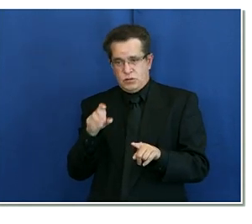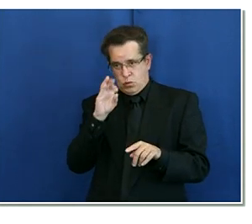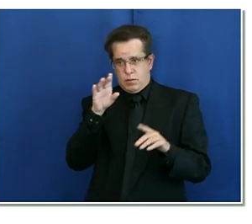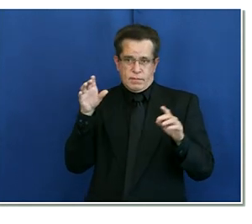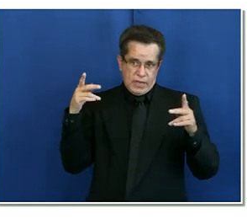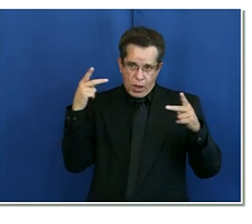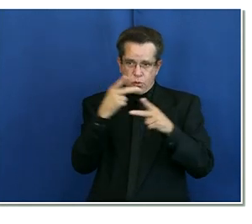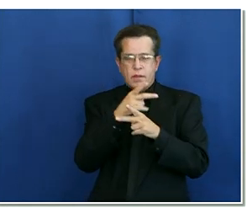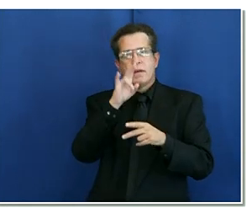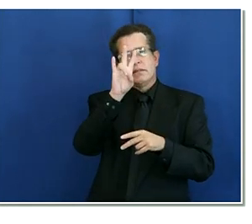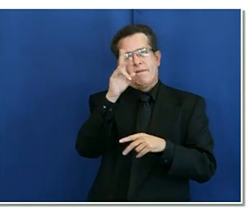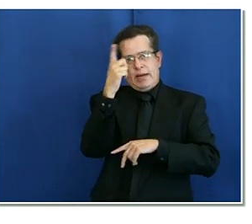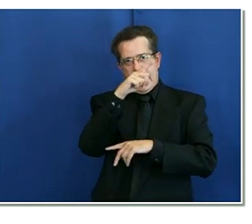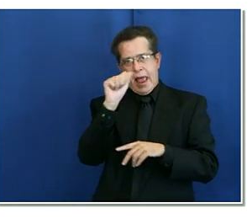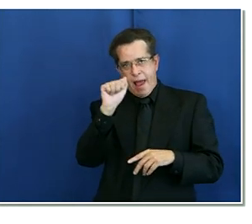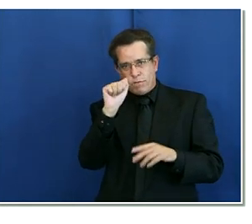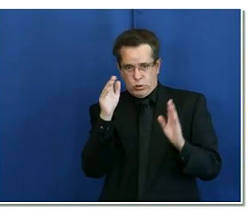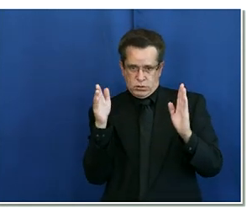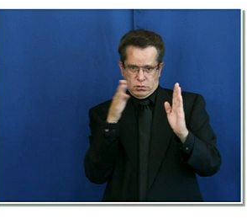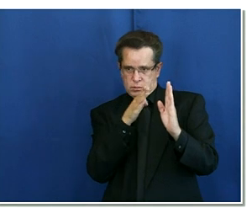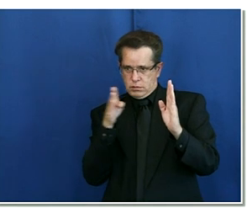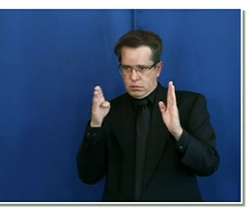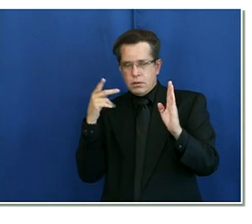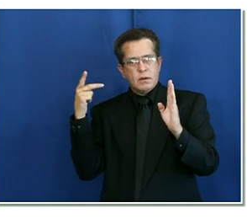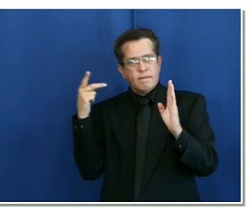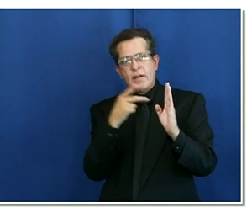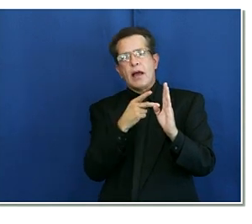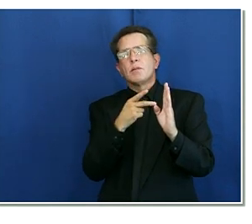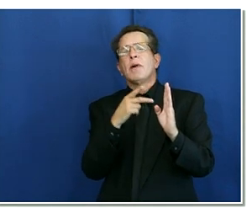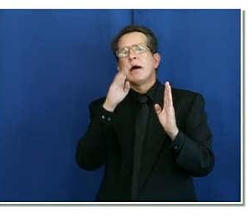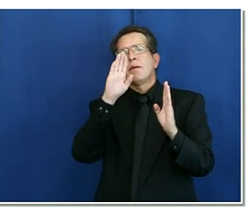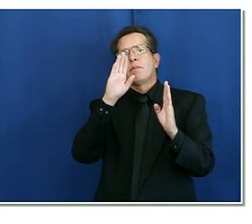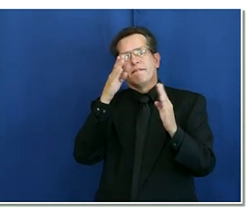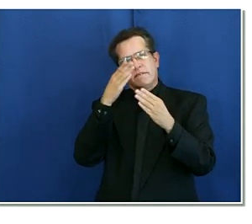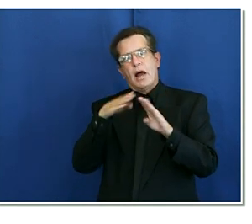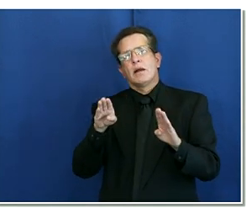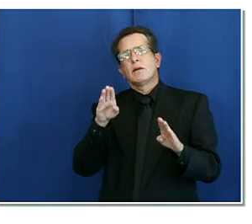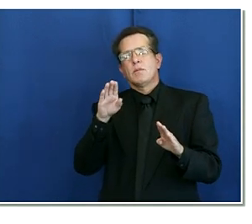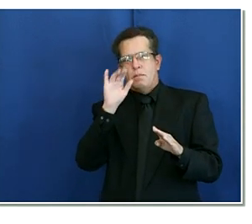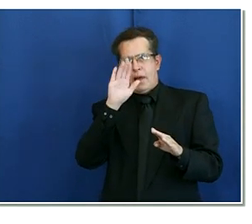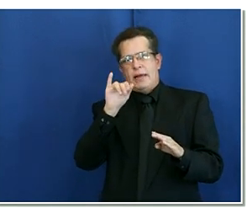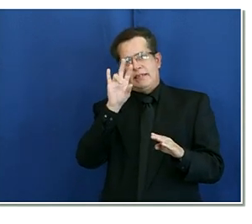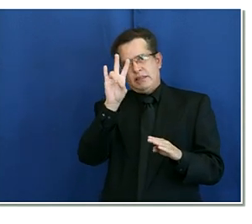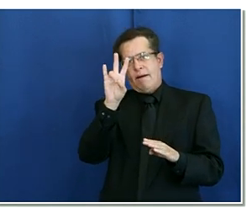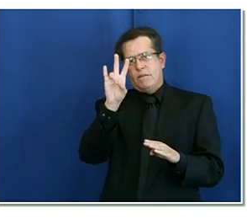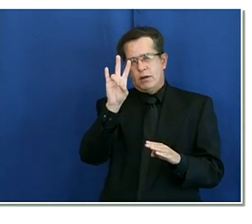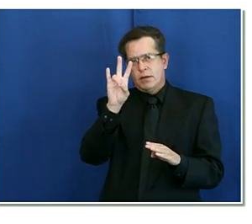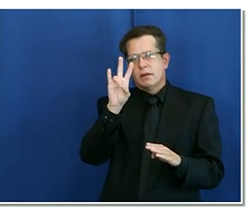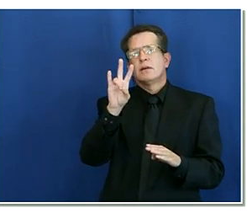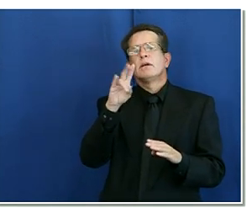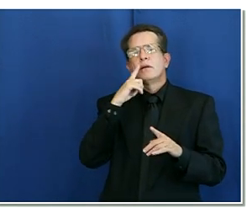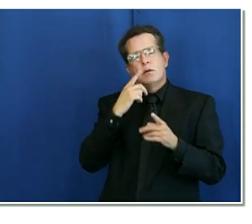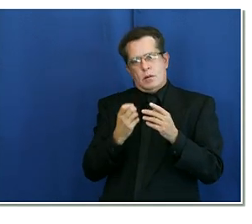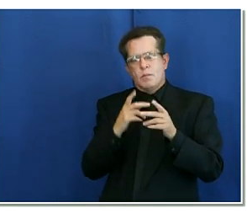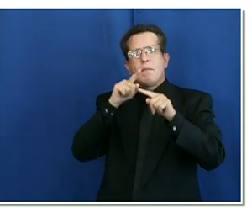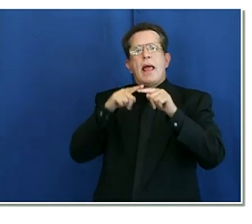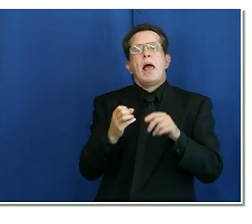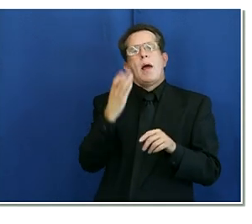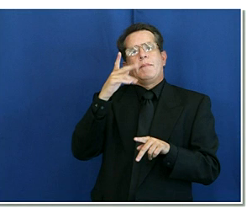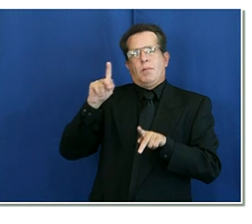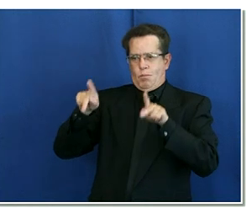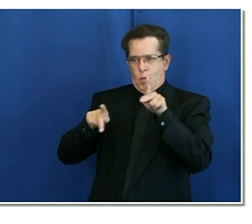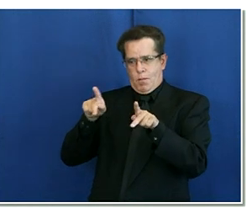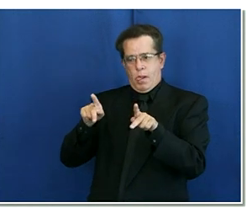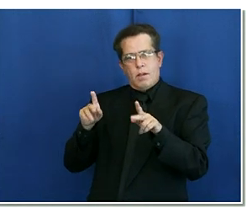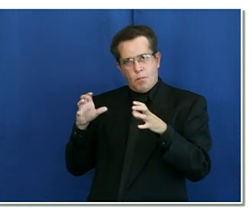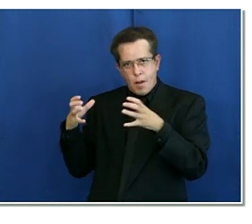calculate the 7-day average, total number of the 7 days divided by 7. Again, that result is divided by the population, and then that's